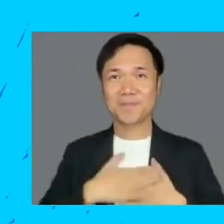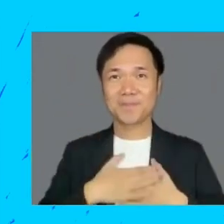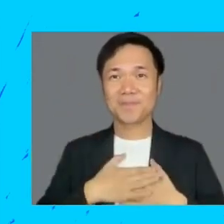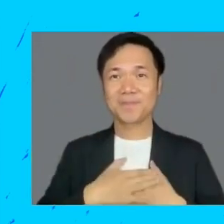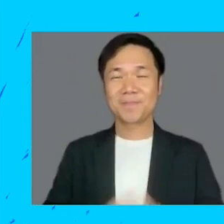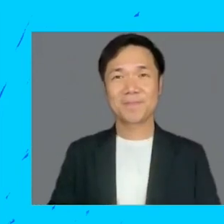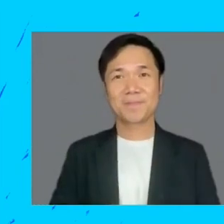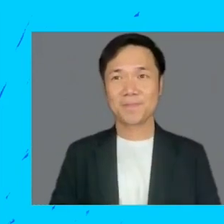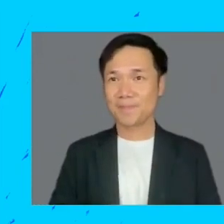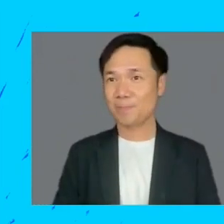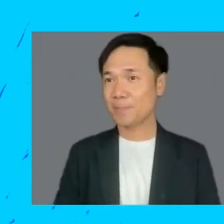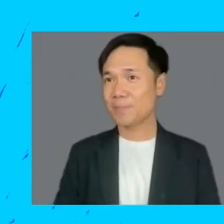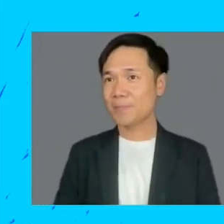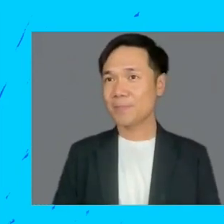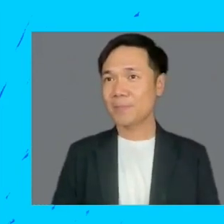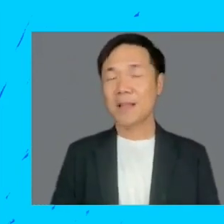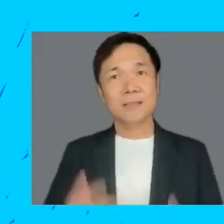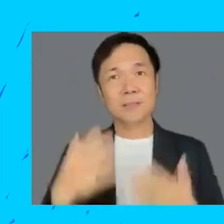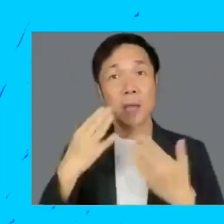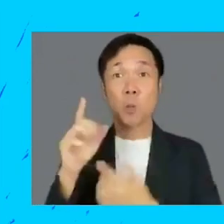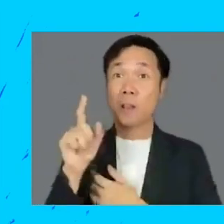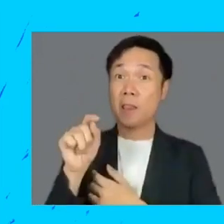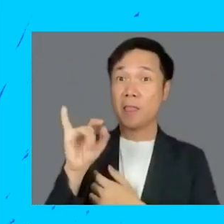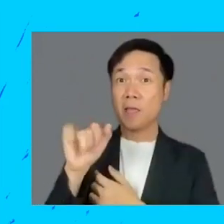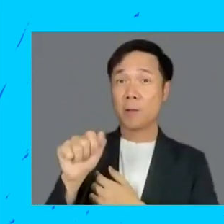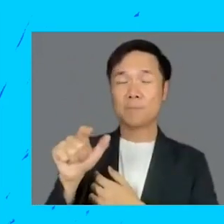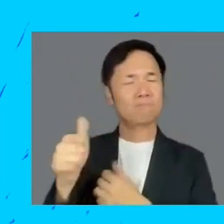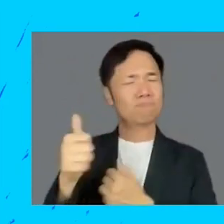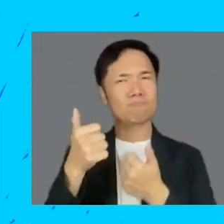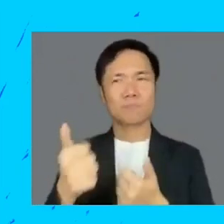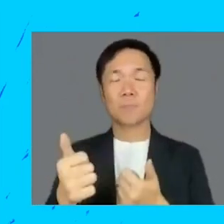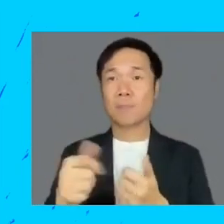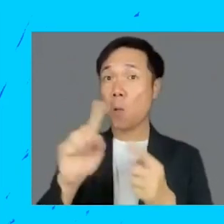Thank you so much, Tia. I will have Mary